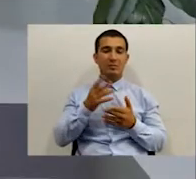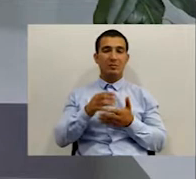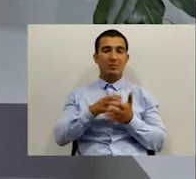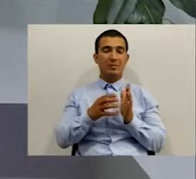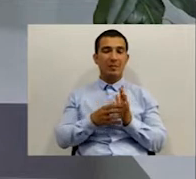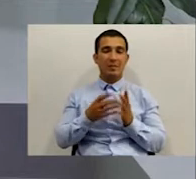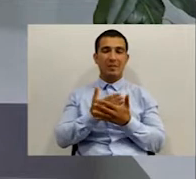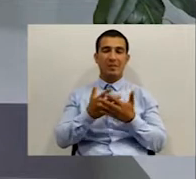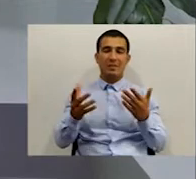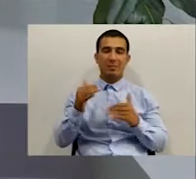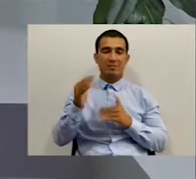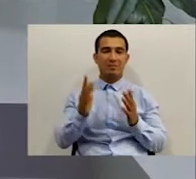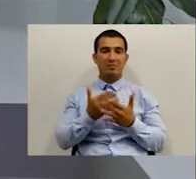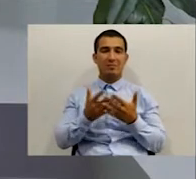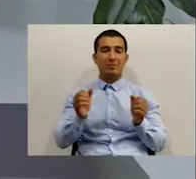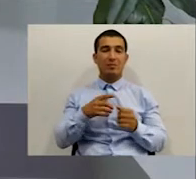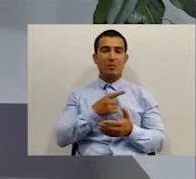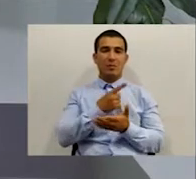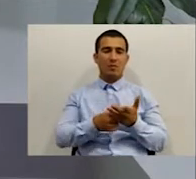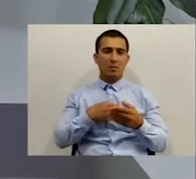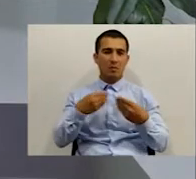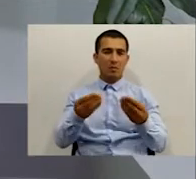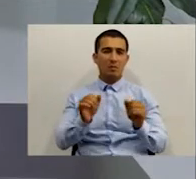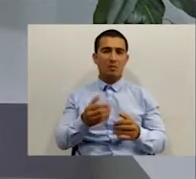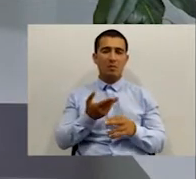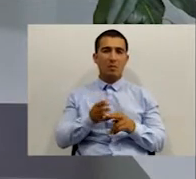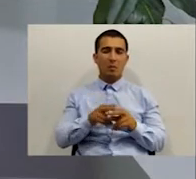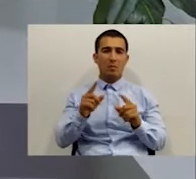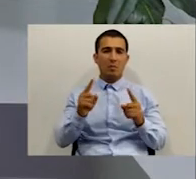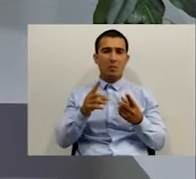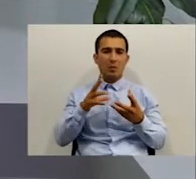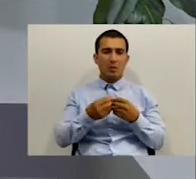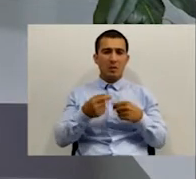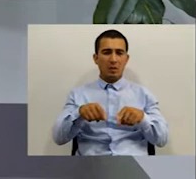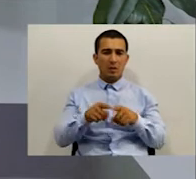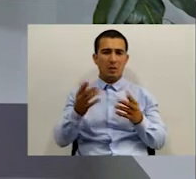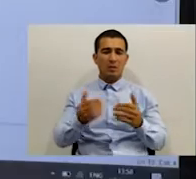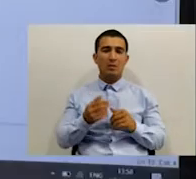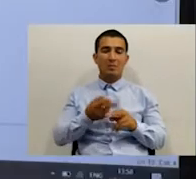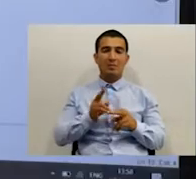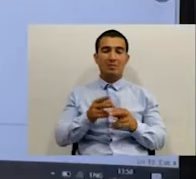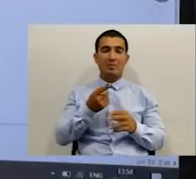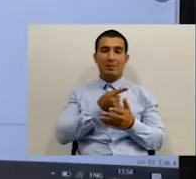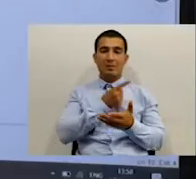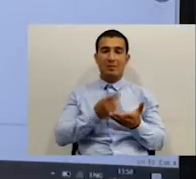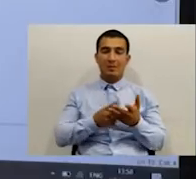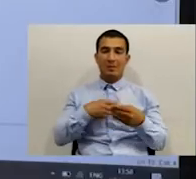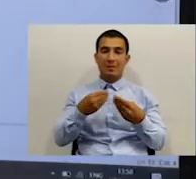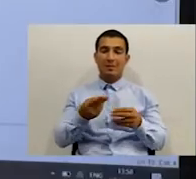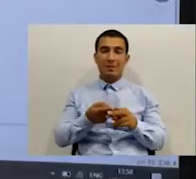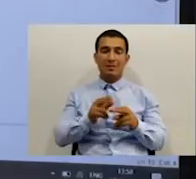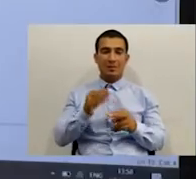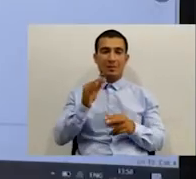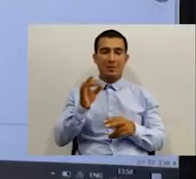bir kvadratlar to'plami hosil bo'ldi. Ana endi bizda shunday savol tug'ilishi mumkin. Nimaga aynan mana shunday chiziq hosil bo'ldi? Demak, mana